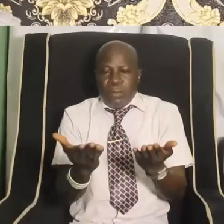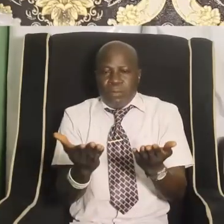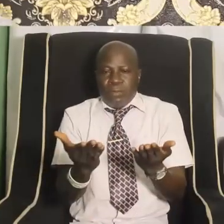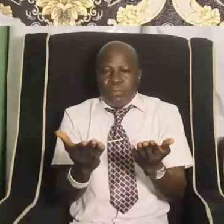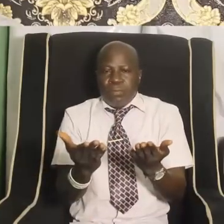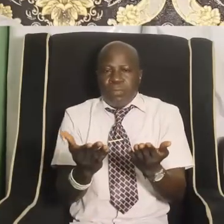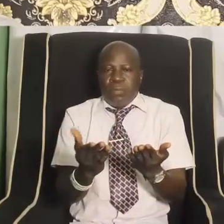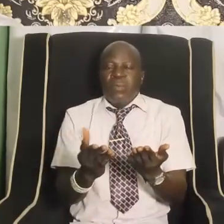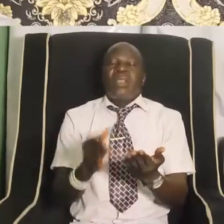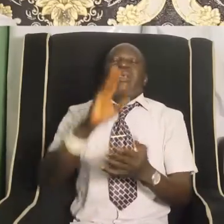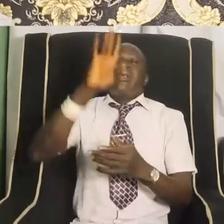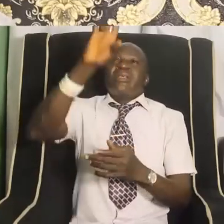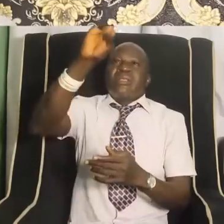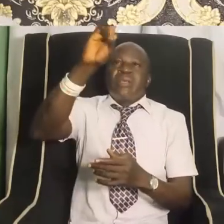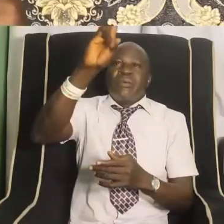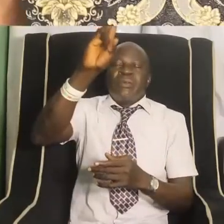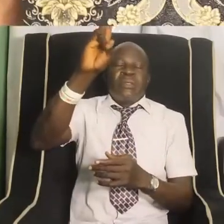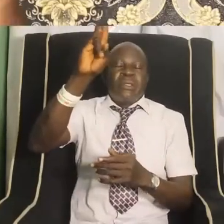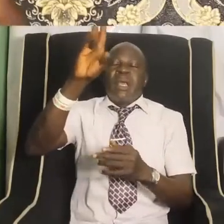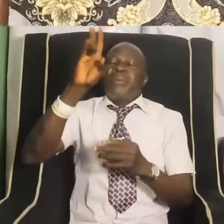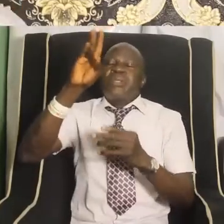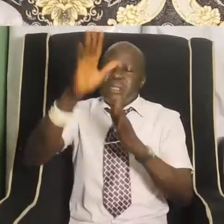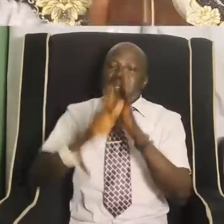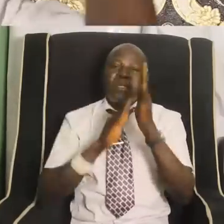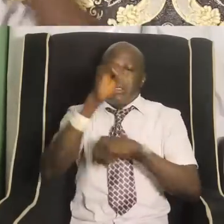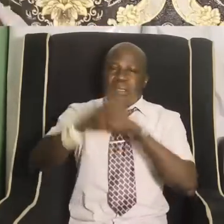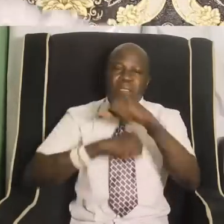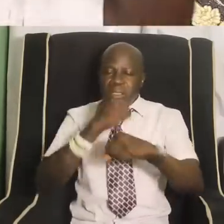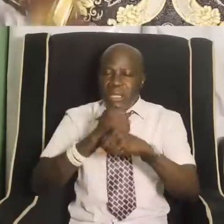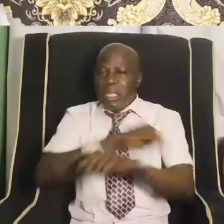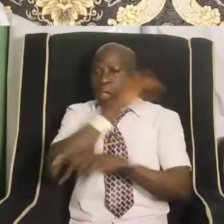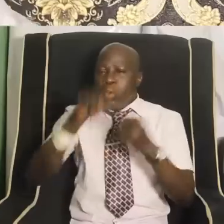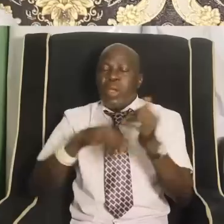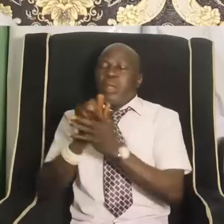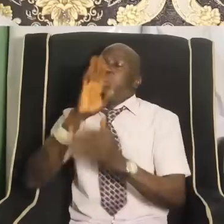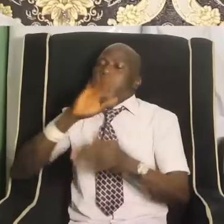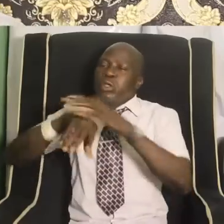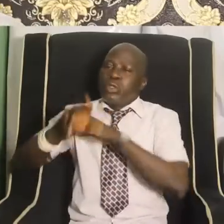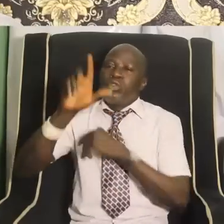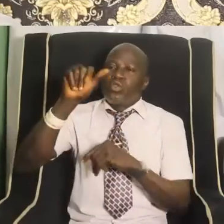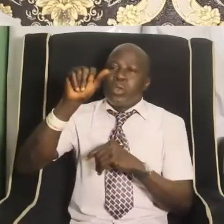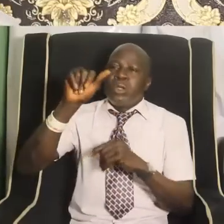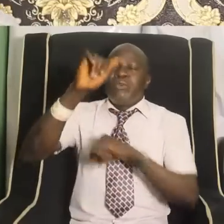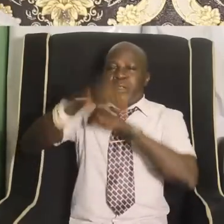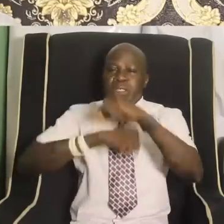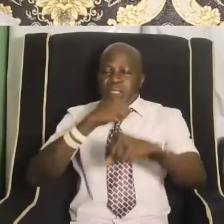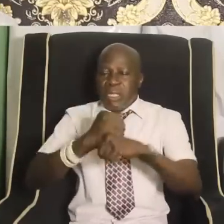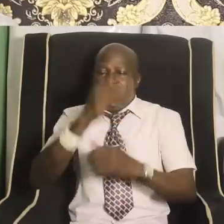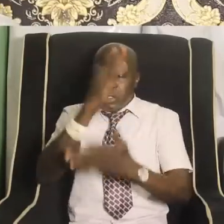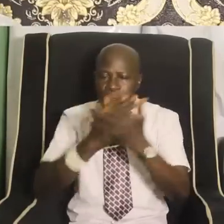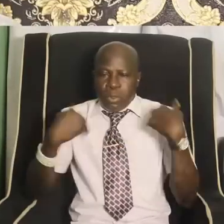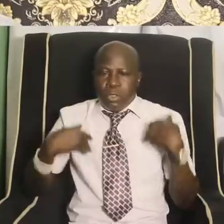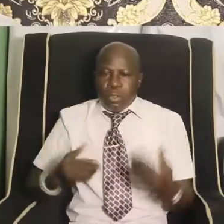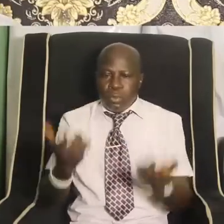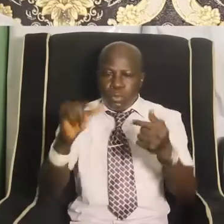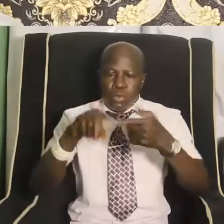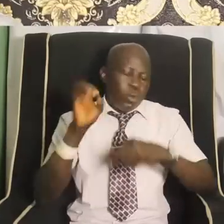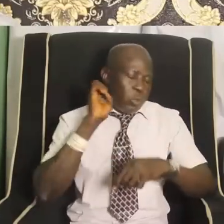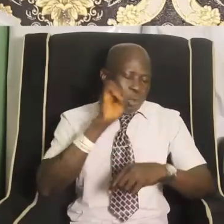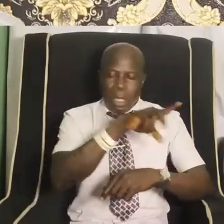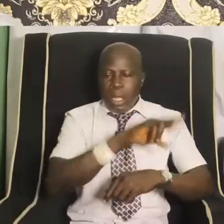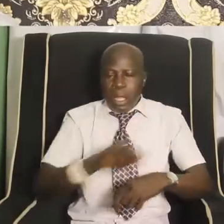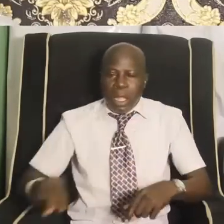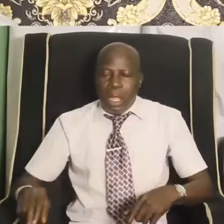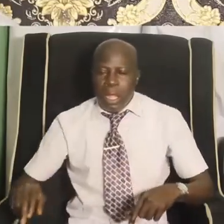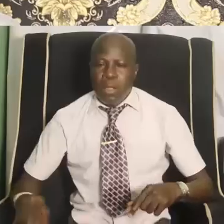I pray for 16 years. So, but when it's 12 years, somebody came to me. I